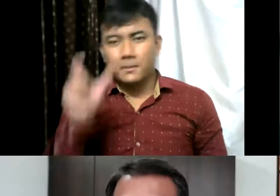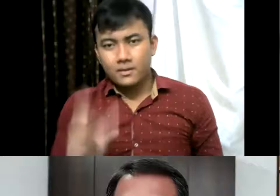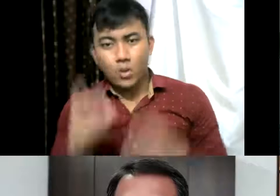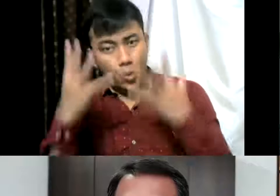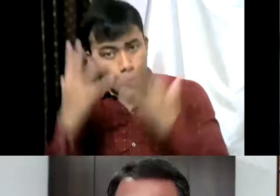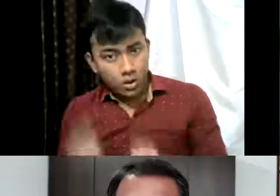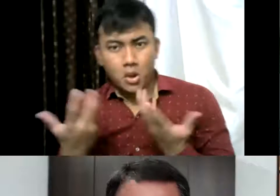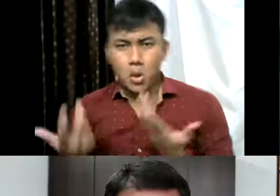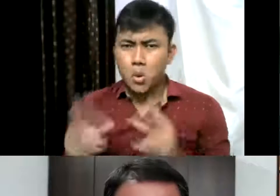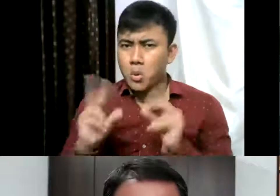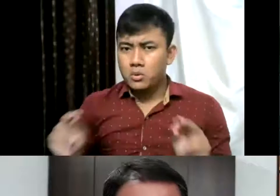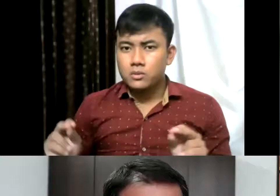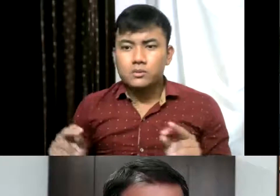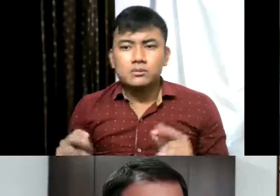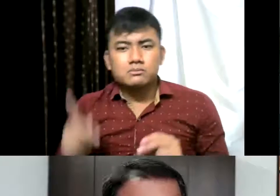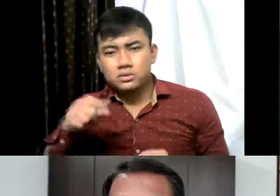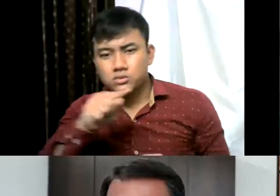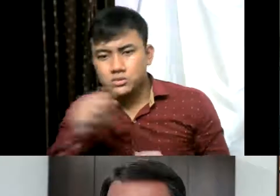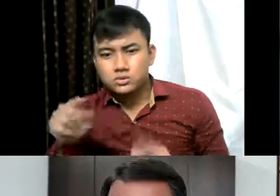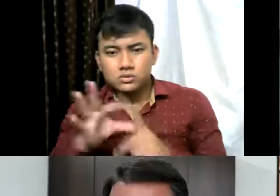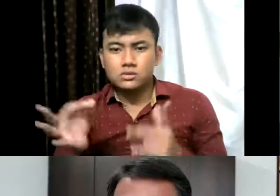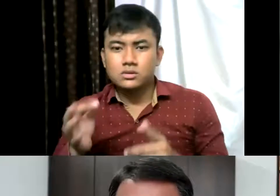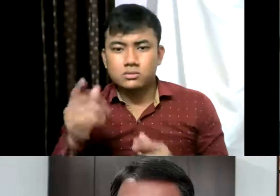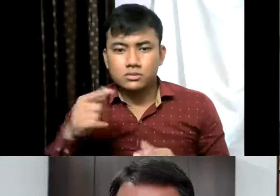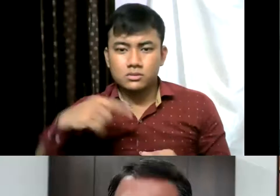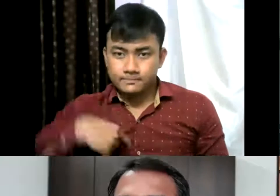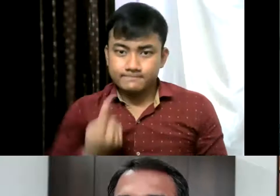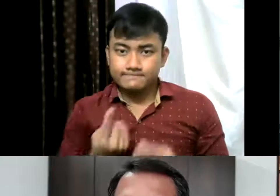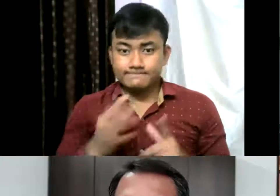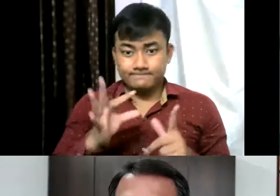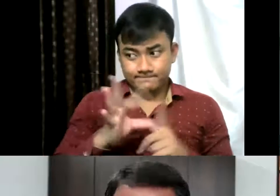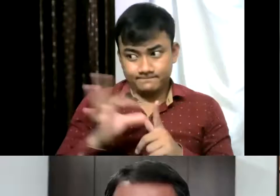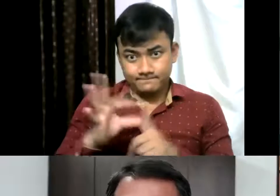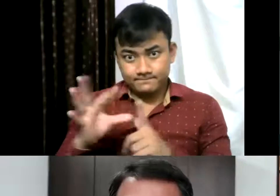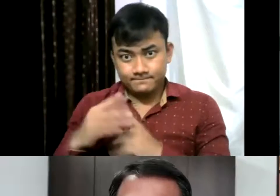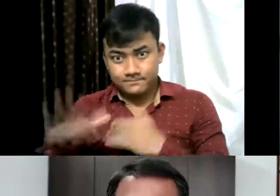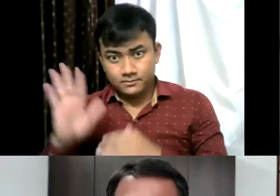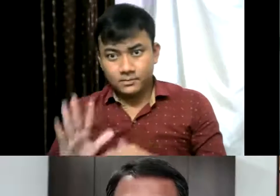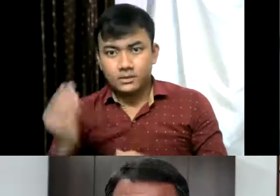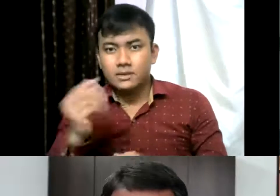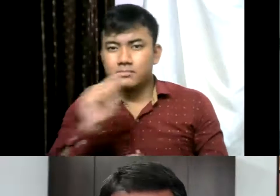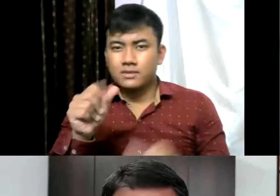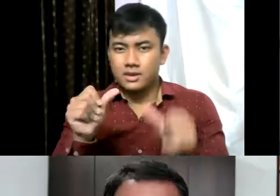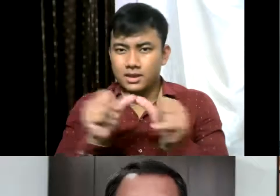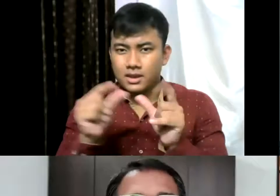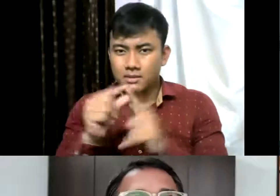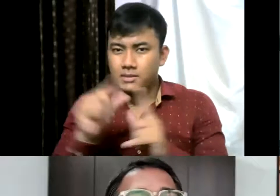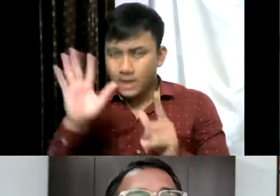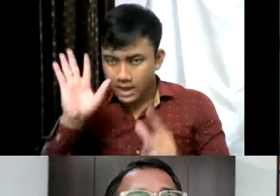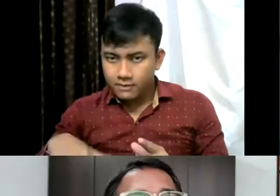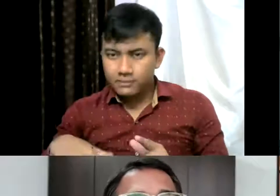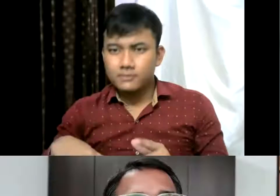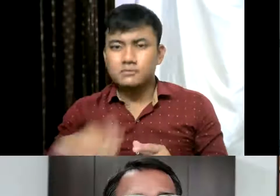to, he has to perform that particular role. But there are apps such as Bumble